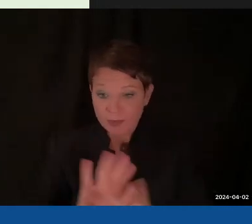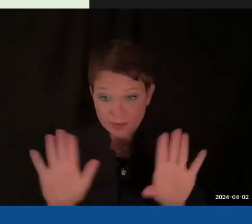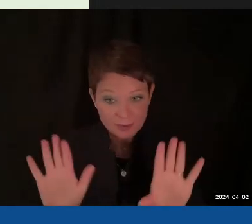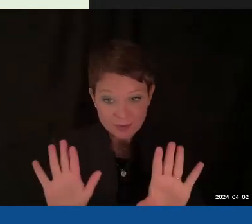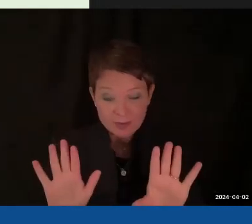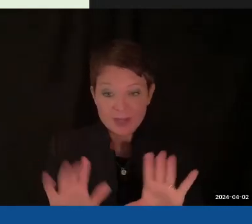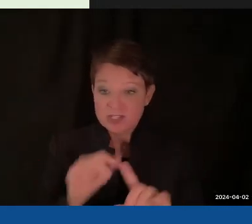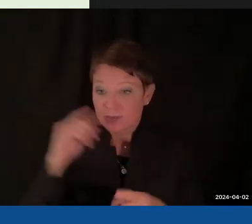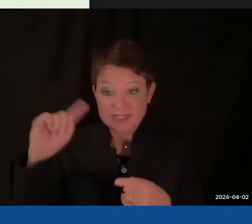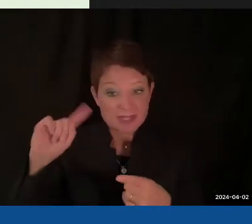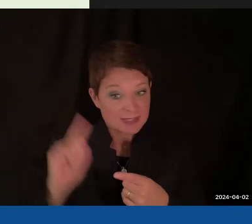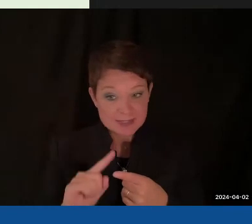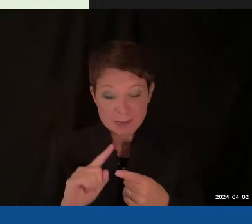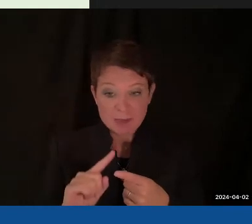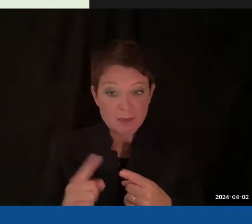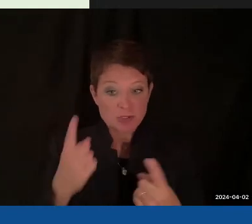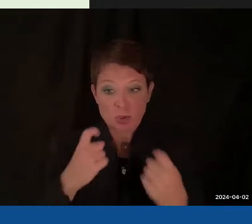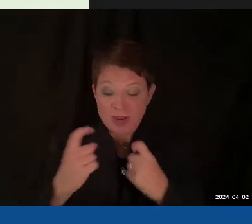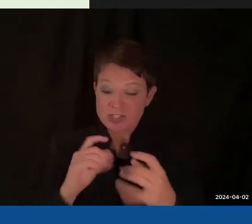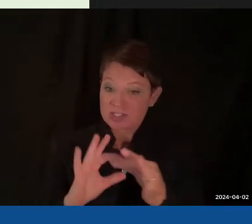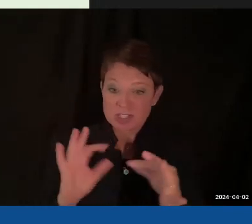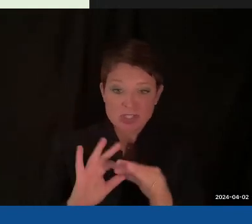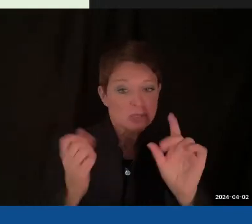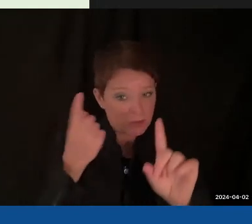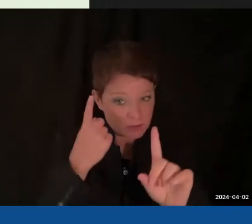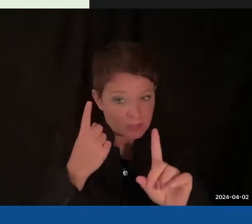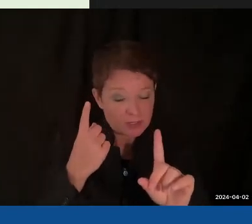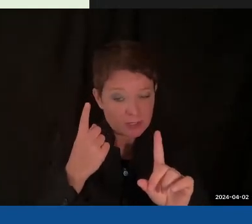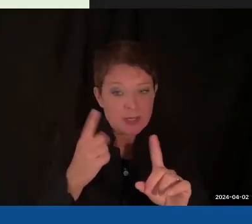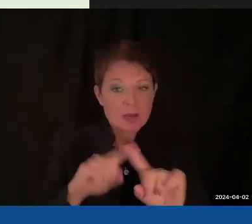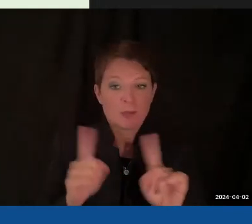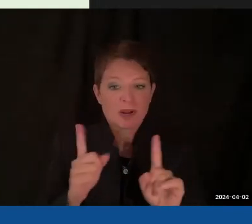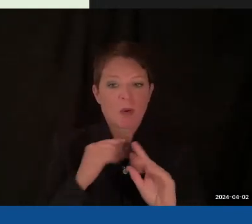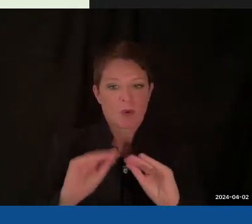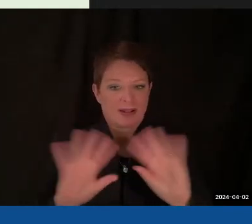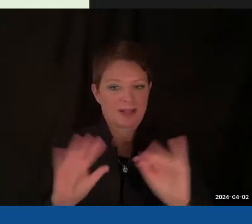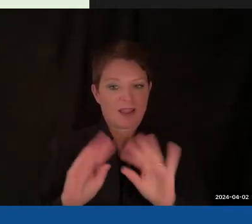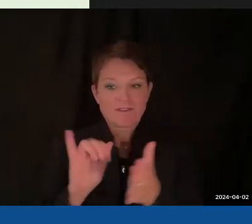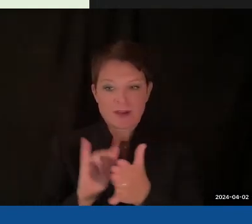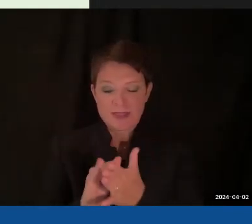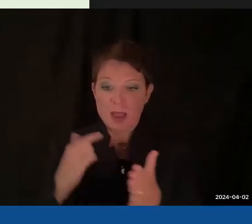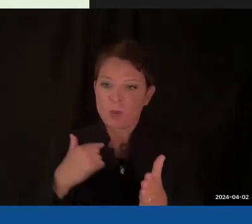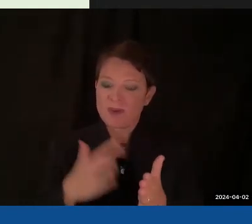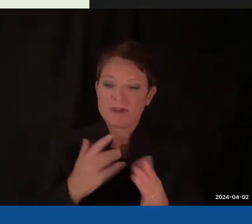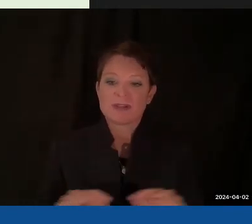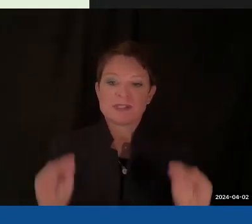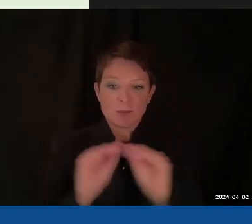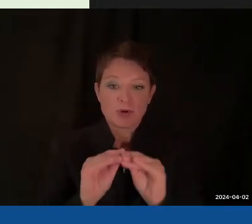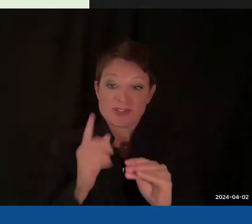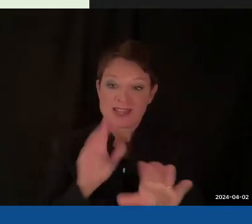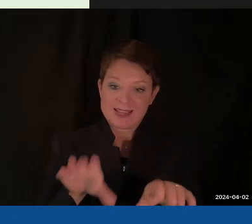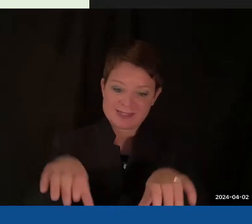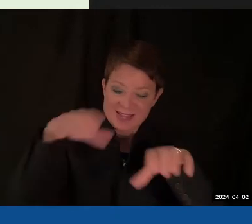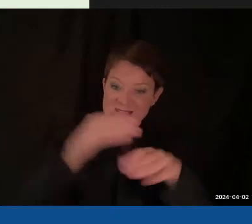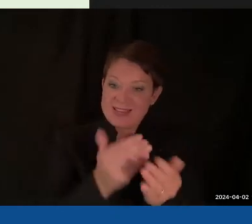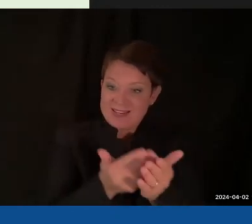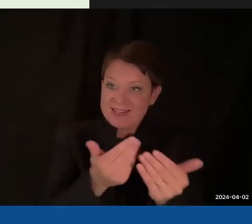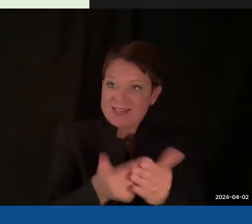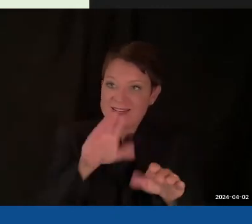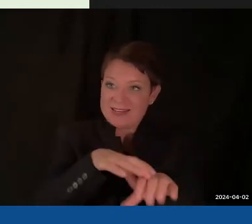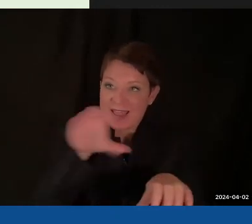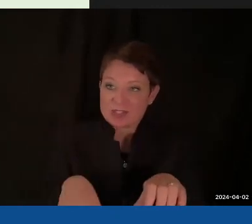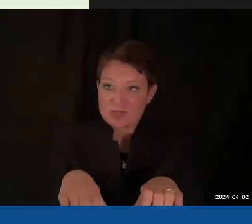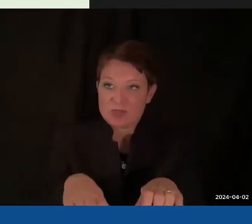that doesn't diminish any of the questions or concerns that have been raised, we do feel it's an important distinction to make. I'm going to